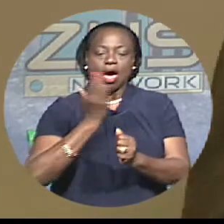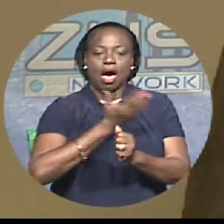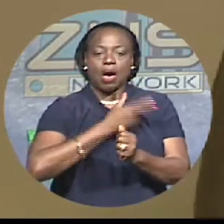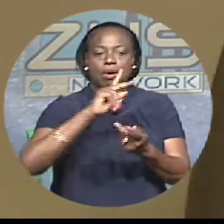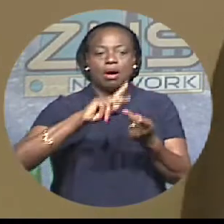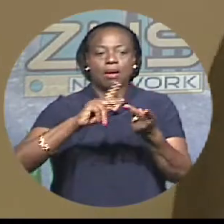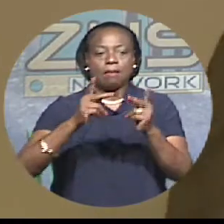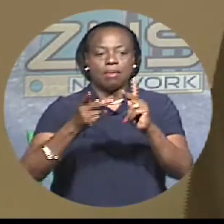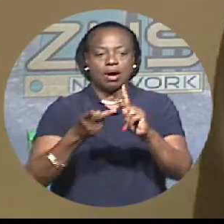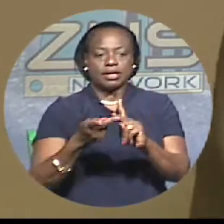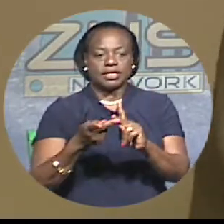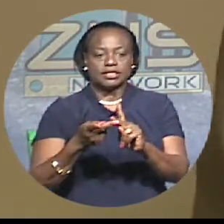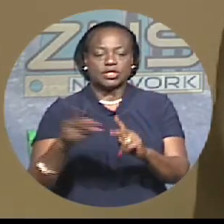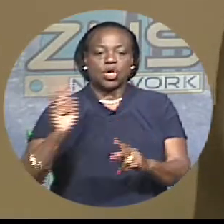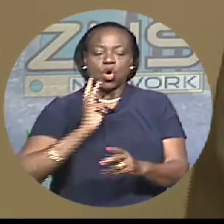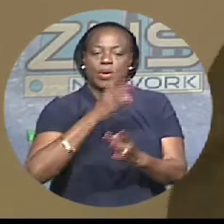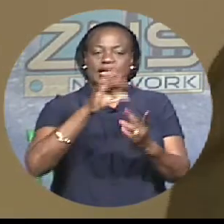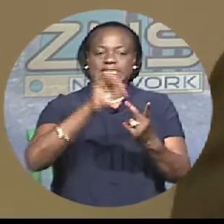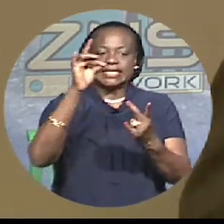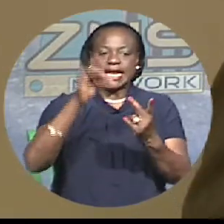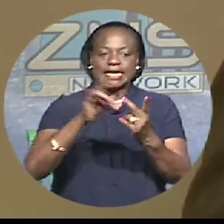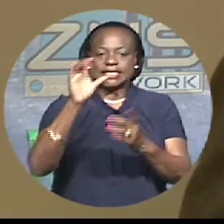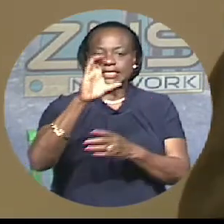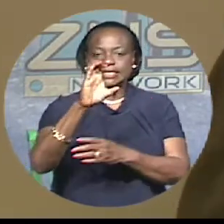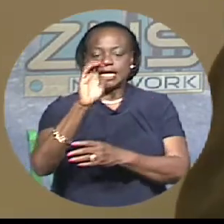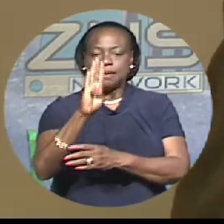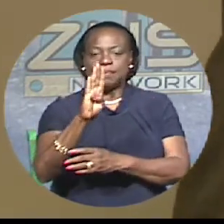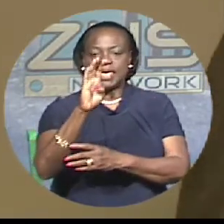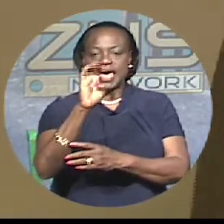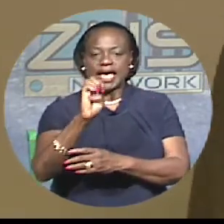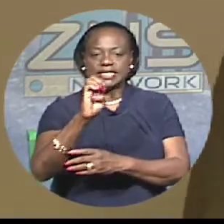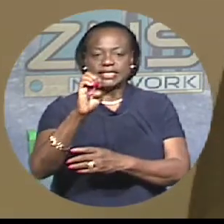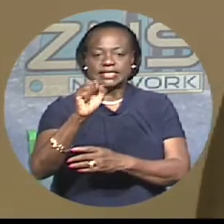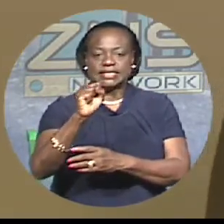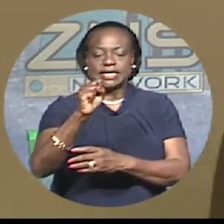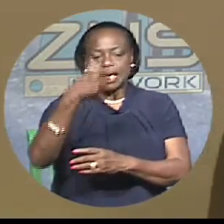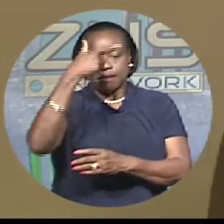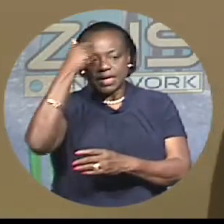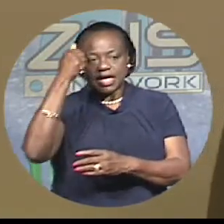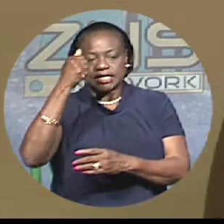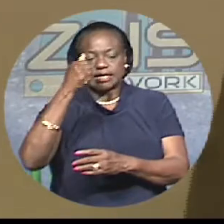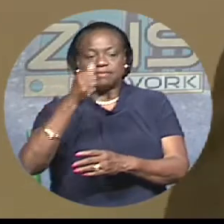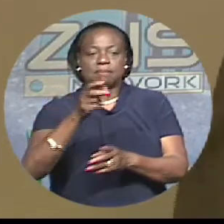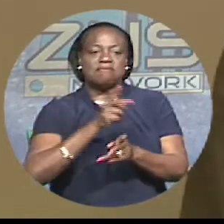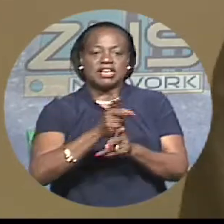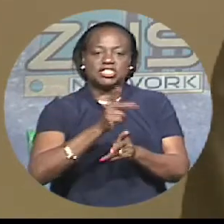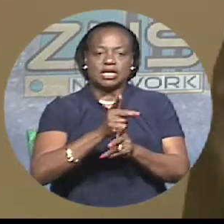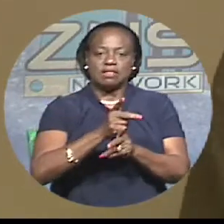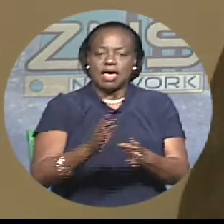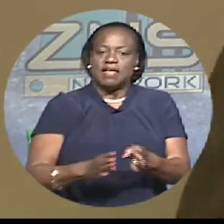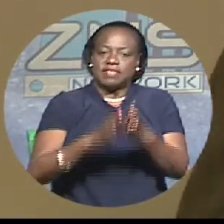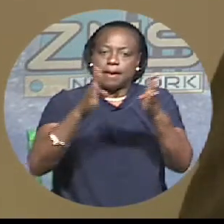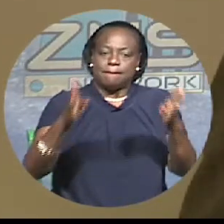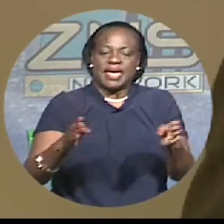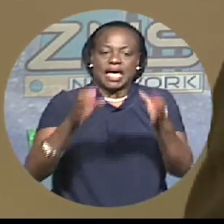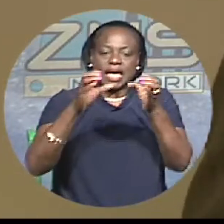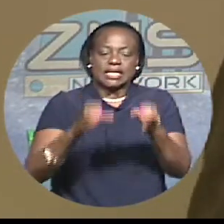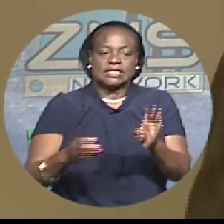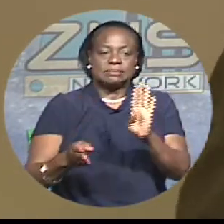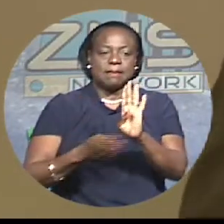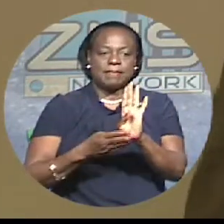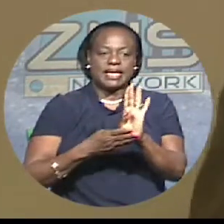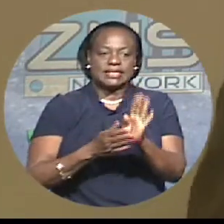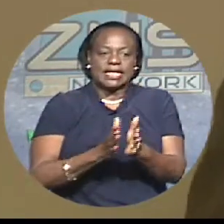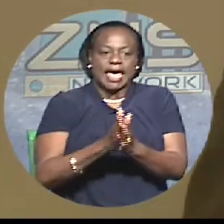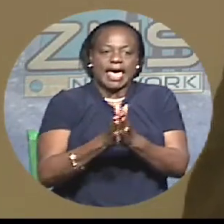selected CBS as our partner of choice because of their professionalism, their vast customer base, their eagerness to take the